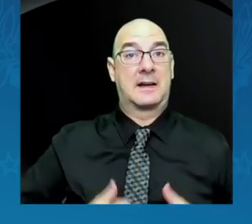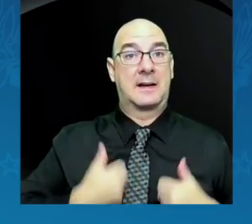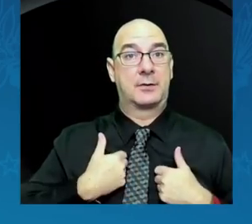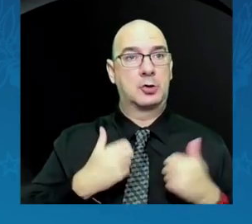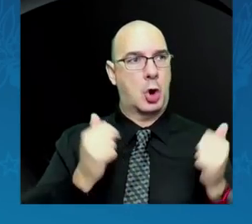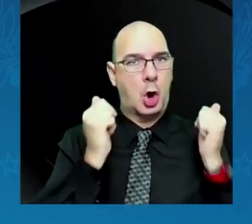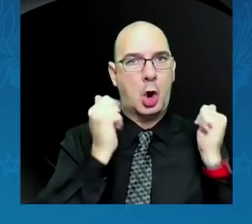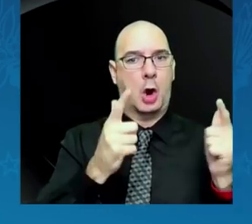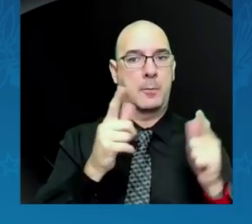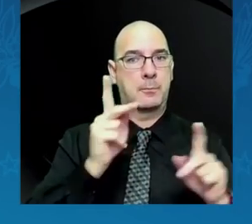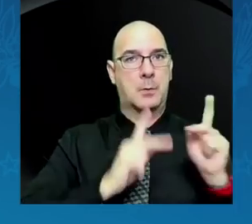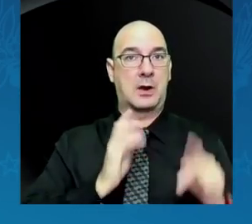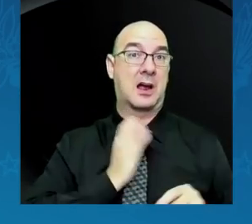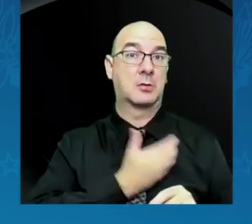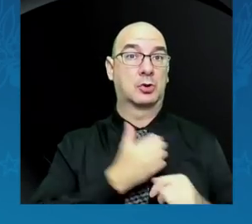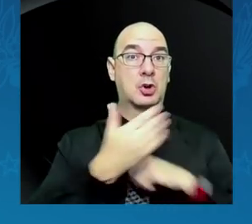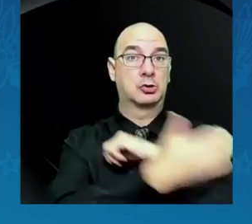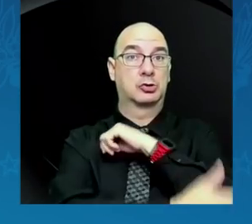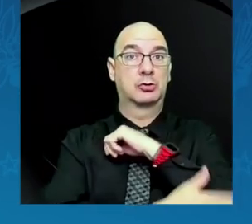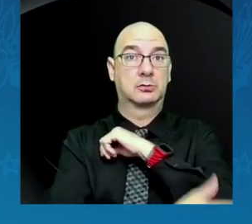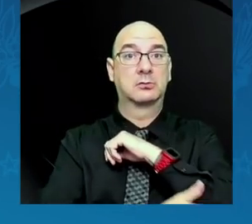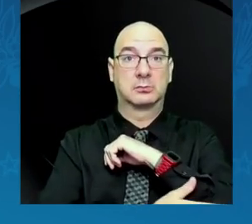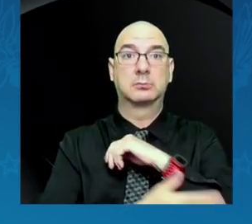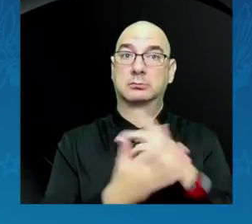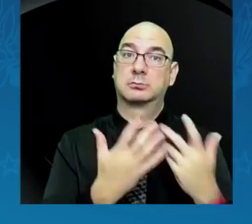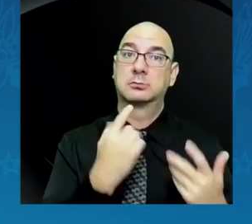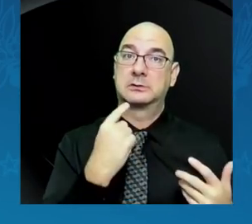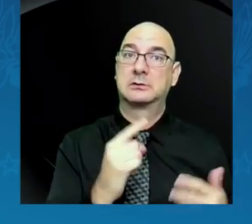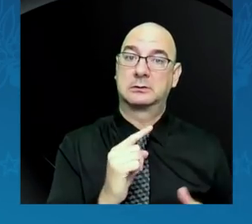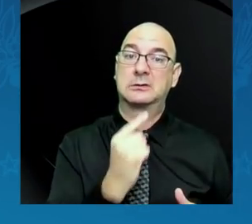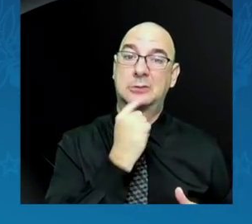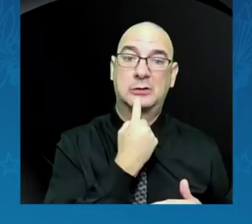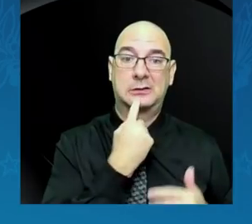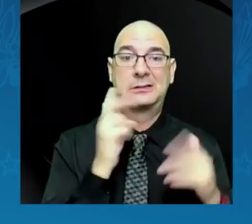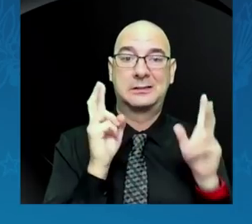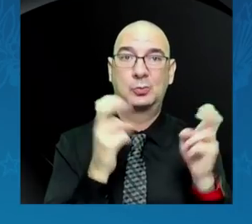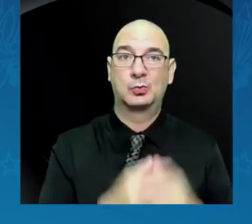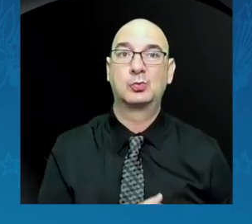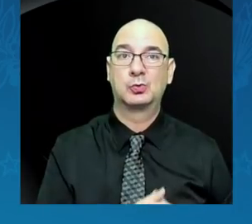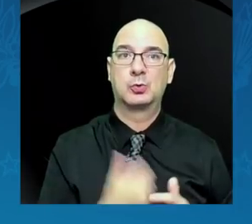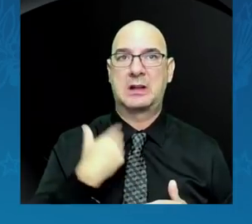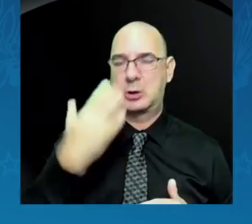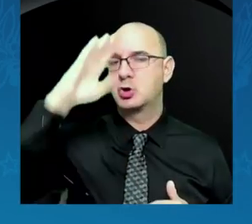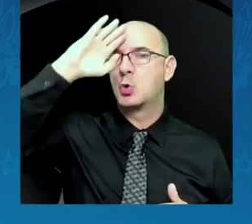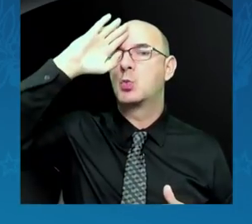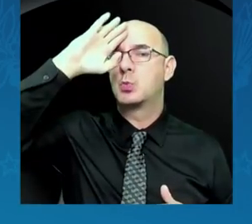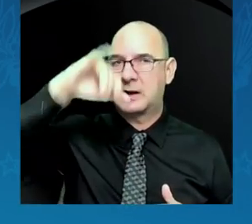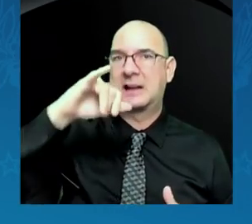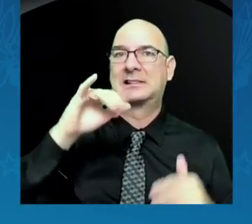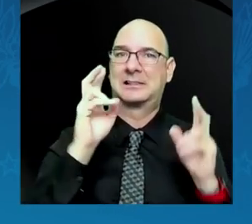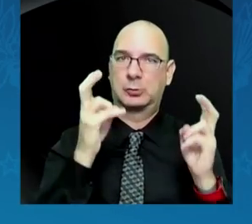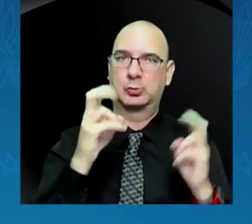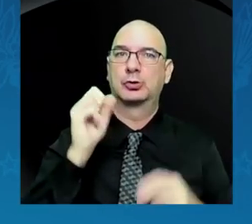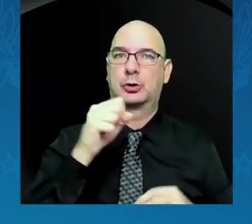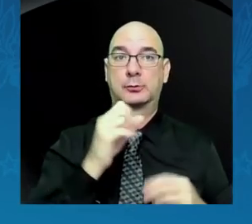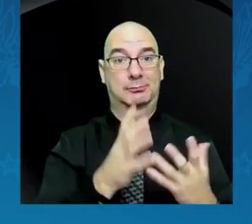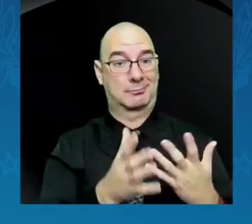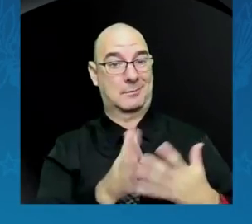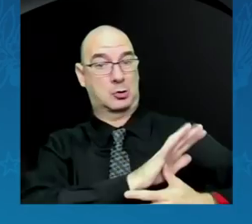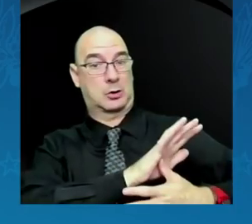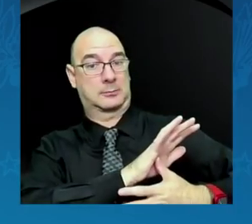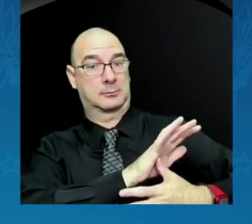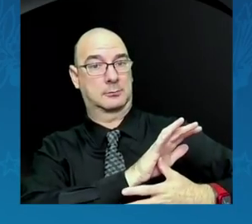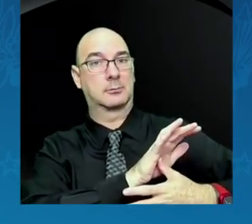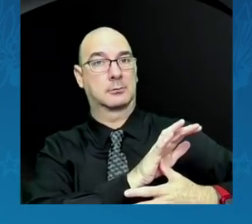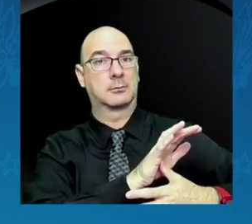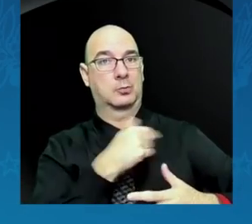issue, and we take it seriously. And it is a priority, therefore. So we have addressed it in a number of ways. One of the issues that